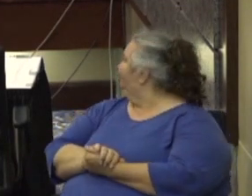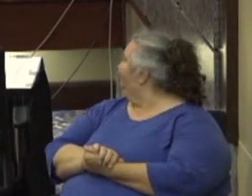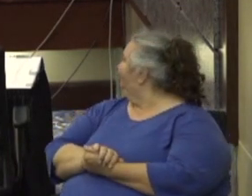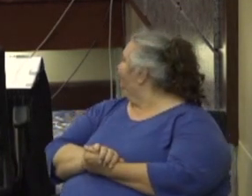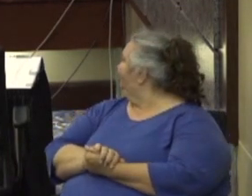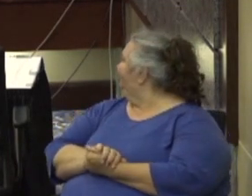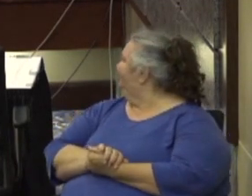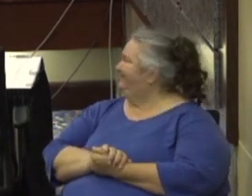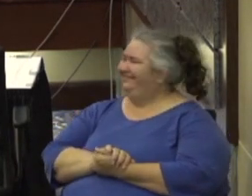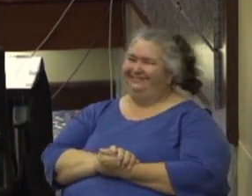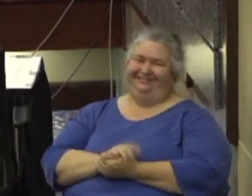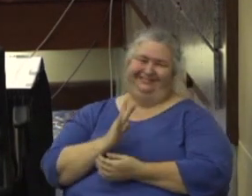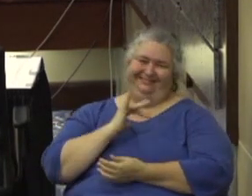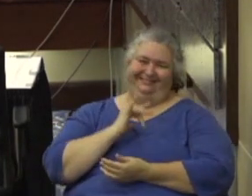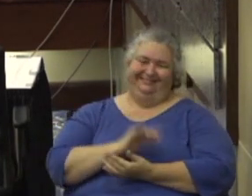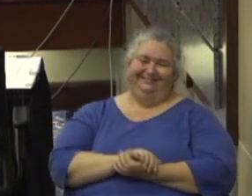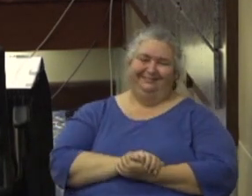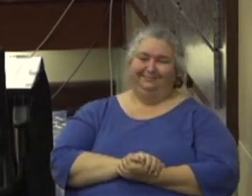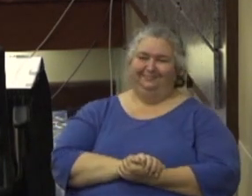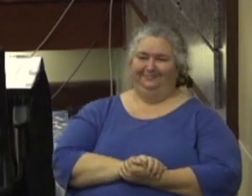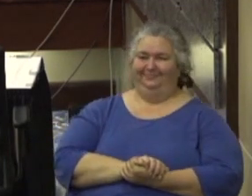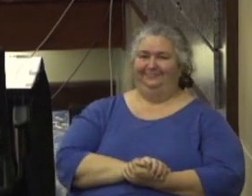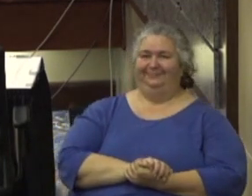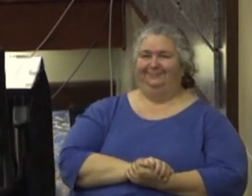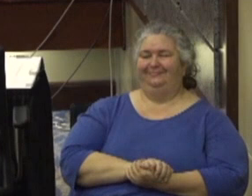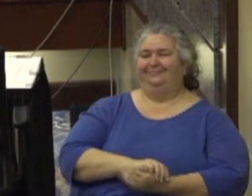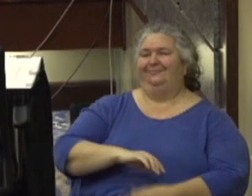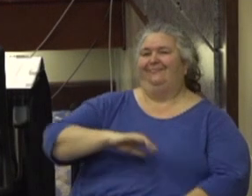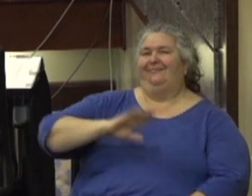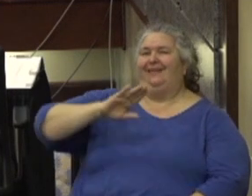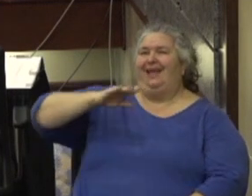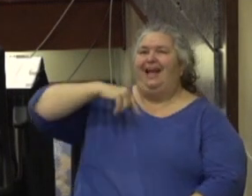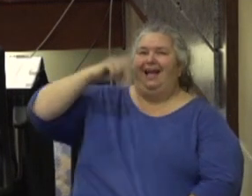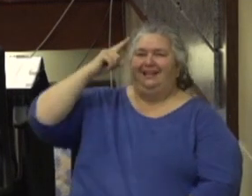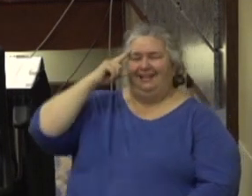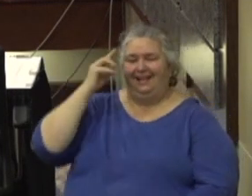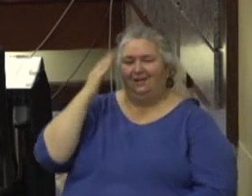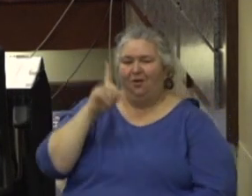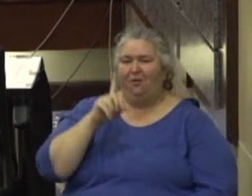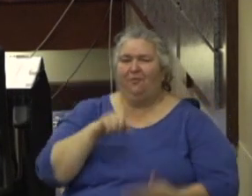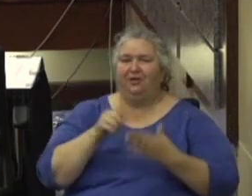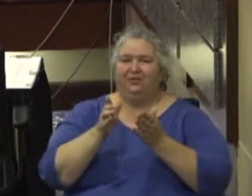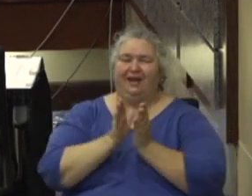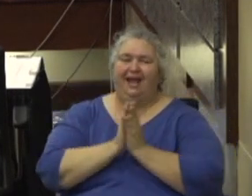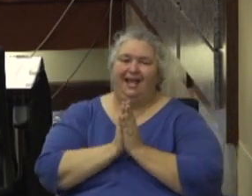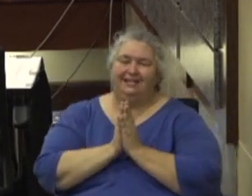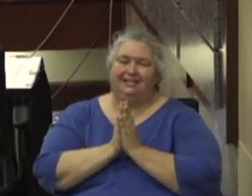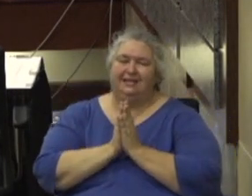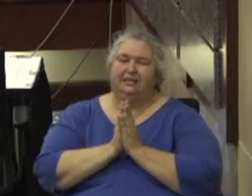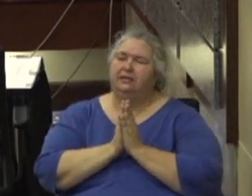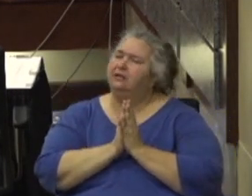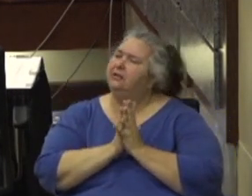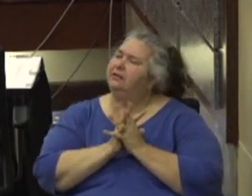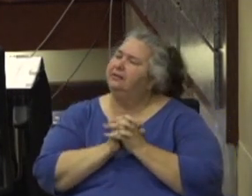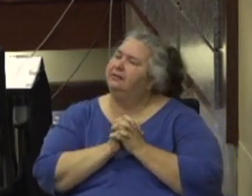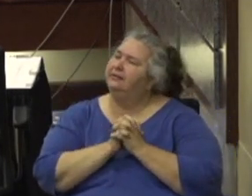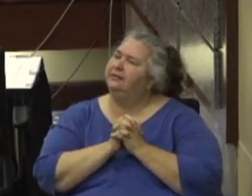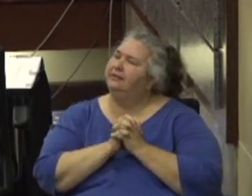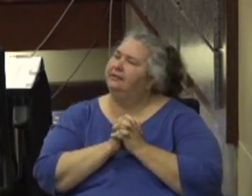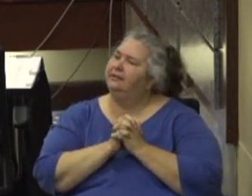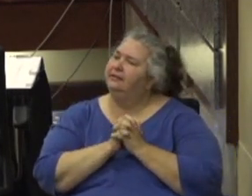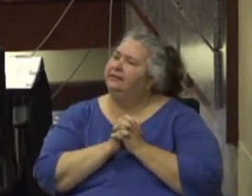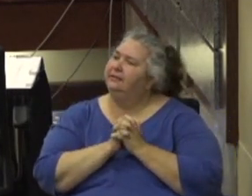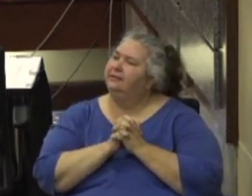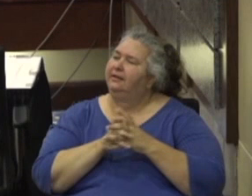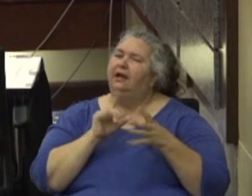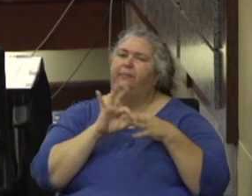Hello. Hey, Dylan. I think I know what you're asking. Yes, Millette Harrison is coordinating with Dory